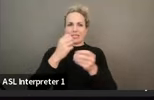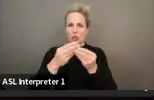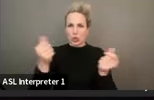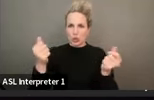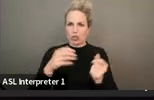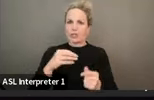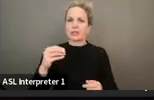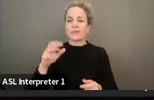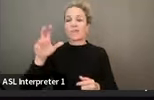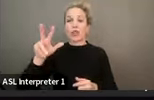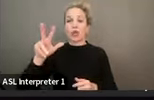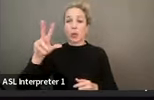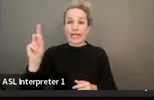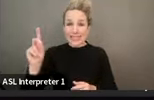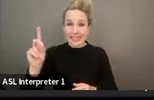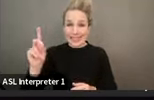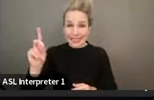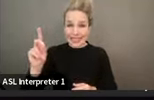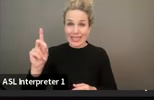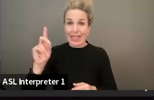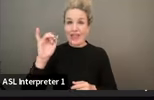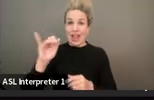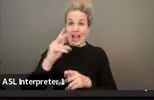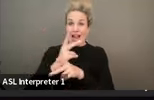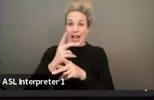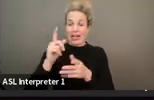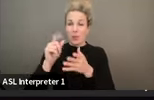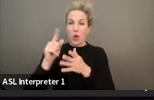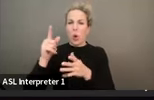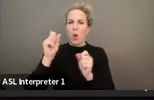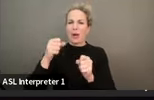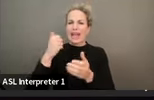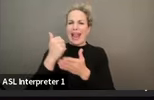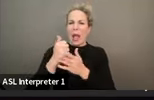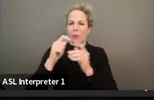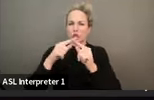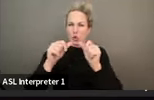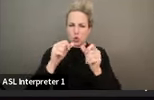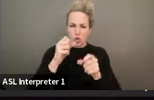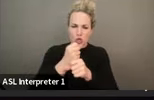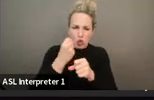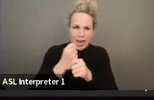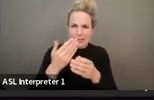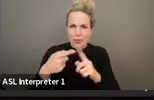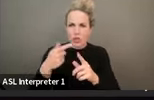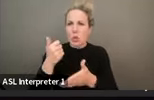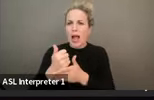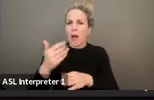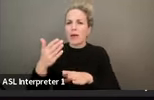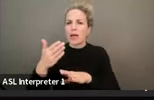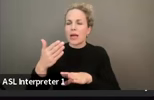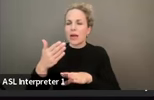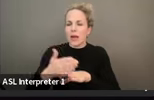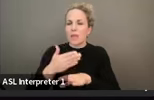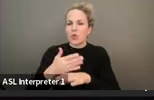type solutions that can be mixed into this solution overall for his gaming improvement, and then how we can support him in